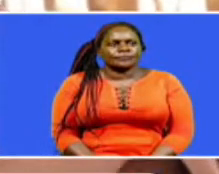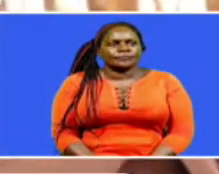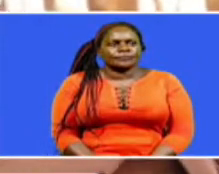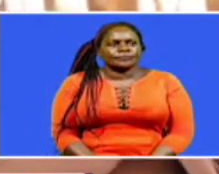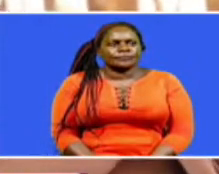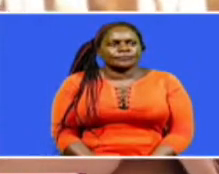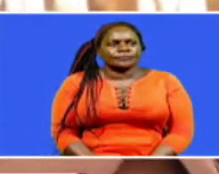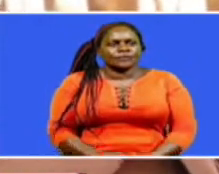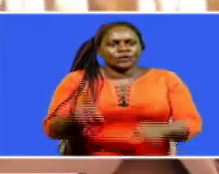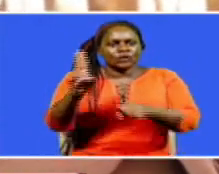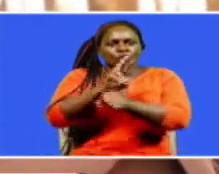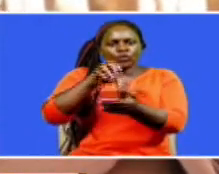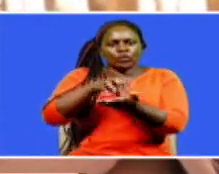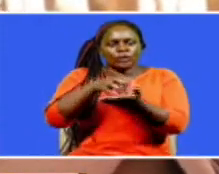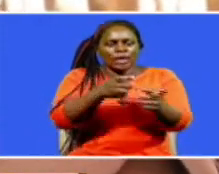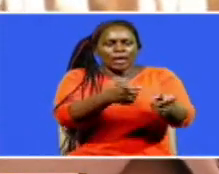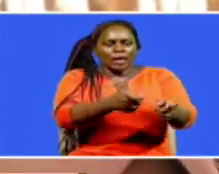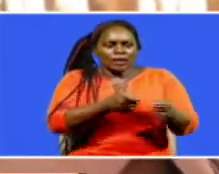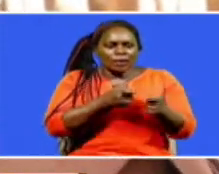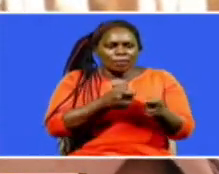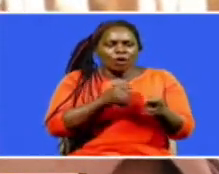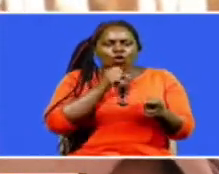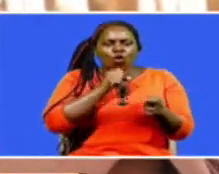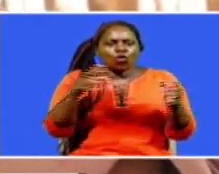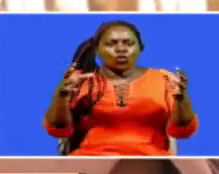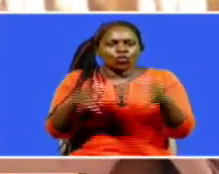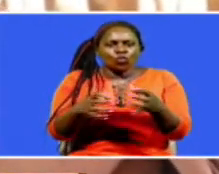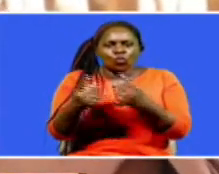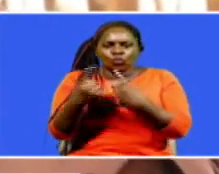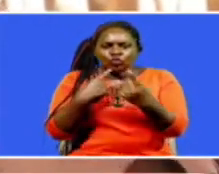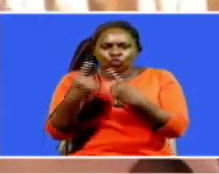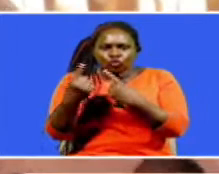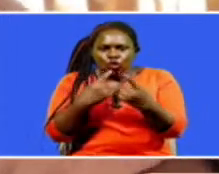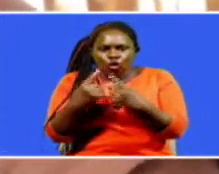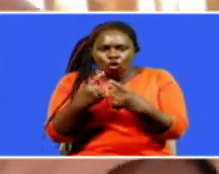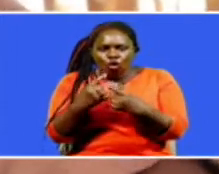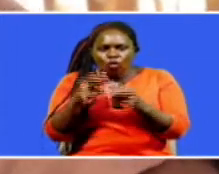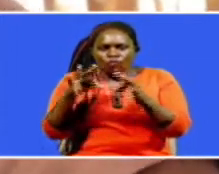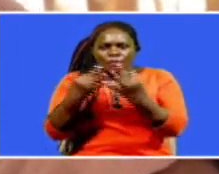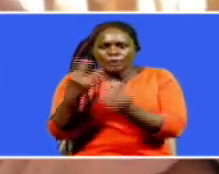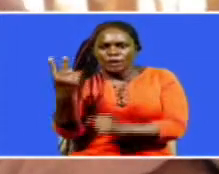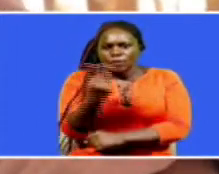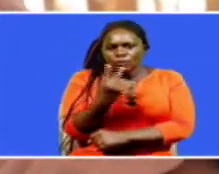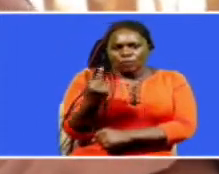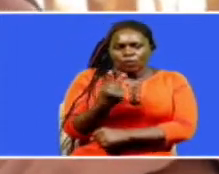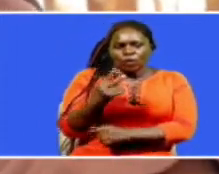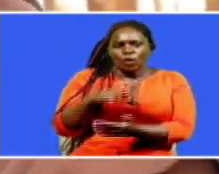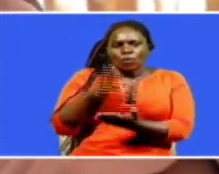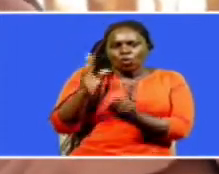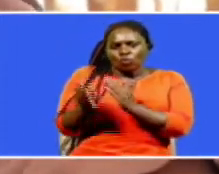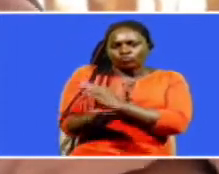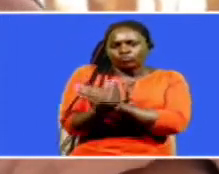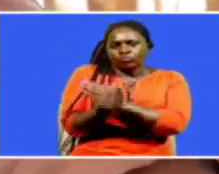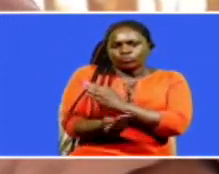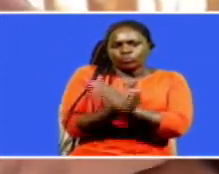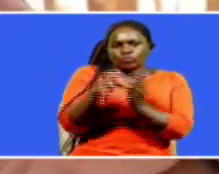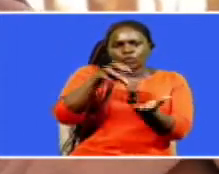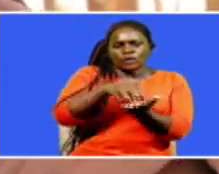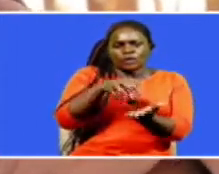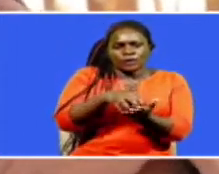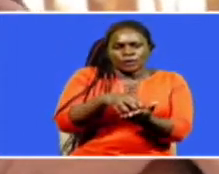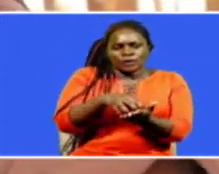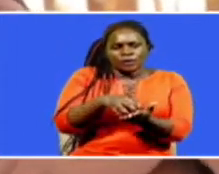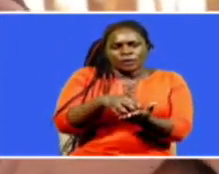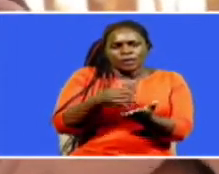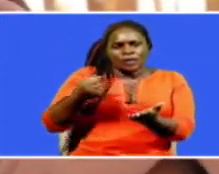Maslahi is used in the case of rape. The elders are called and told to reconcile the two families. They are mostly bribed and the case ends without the